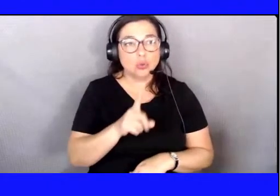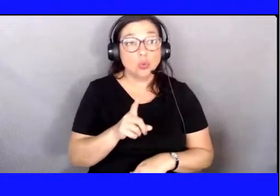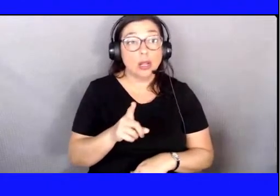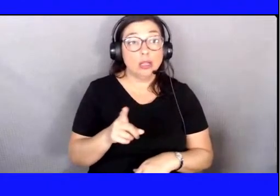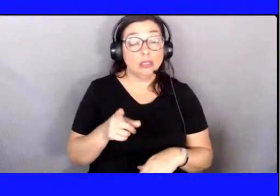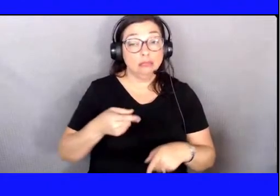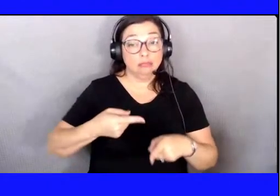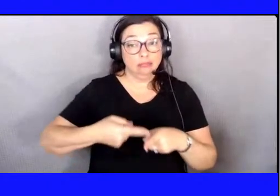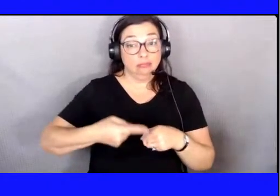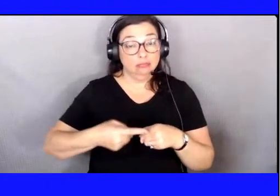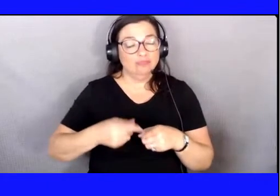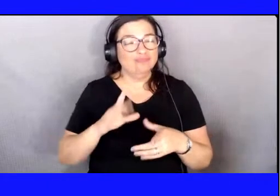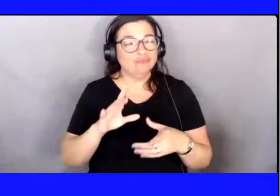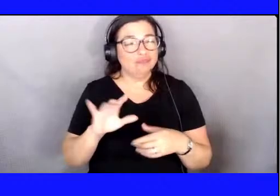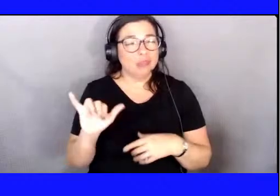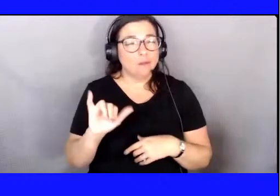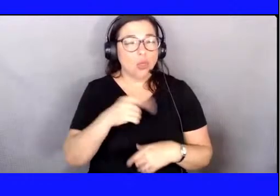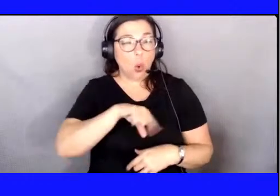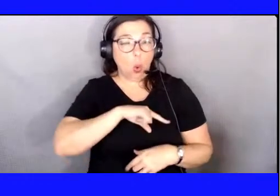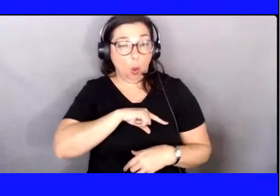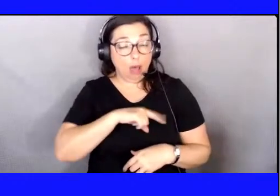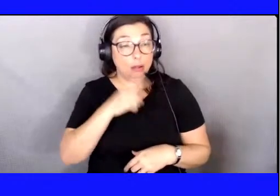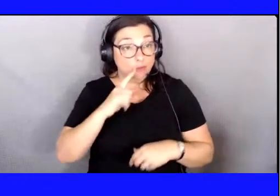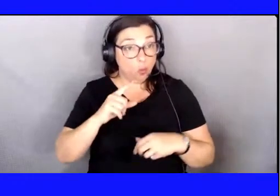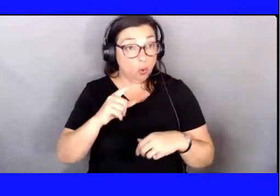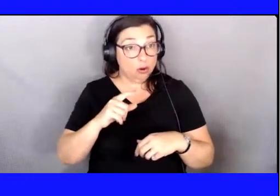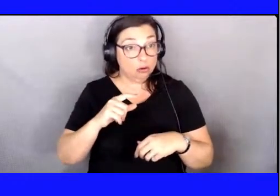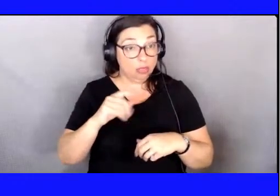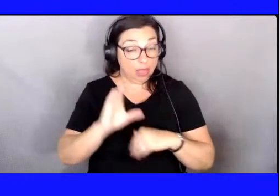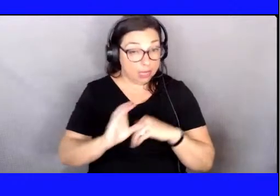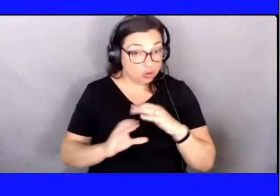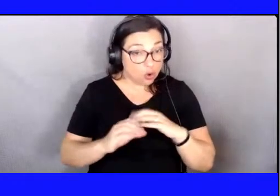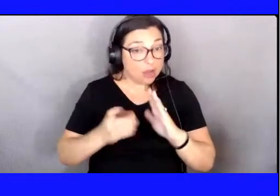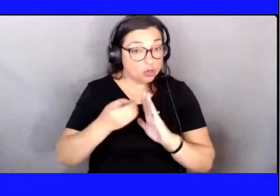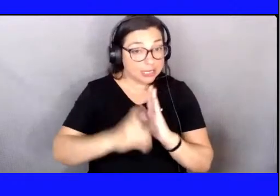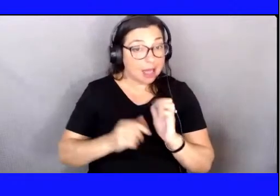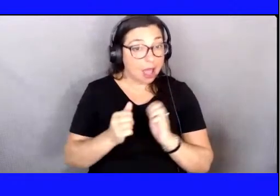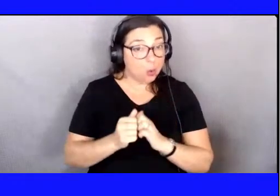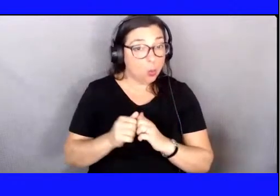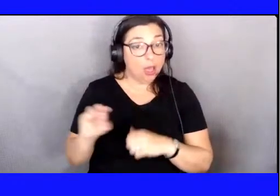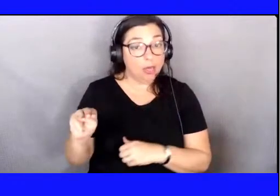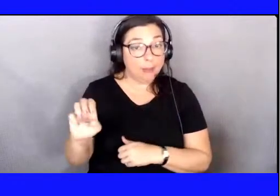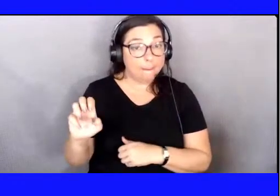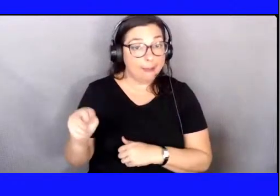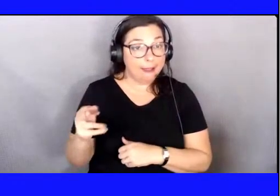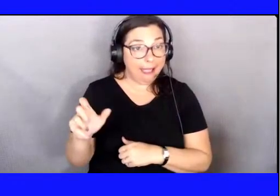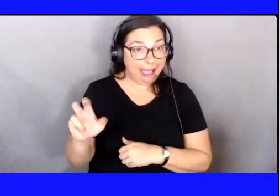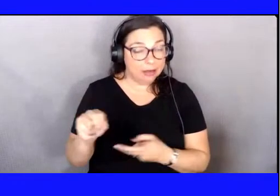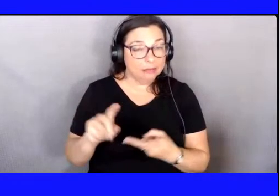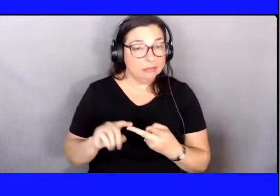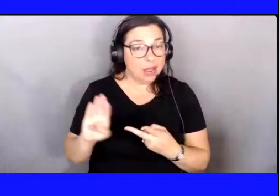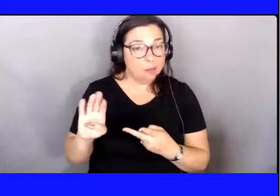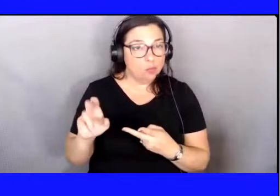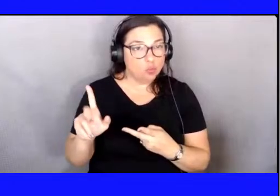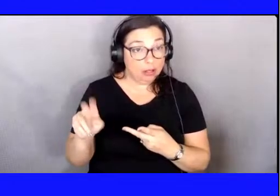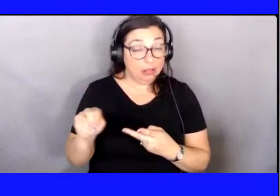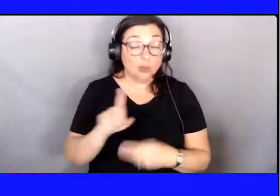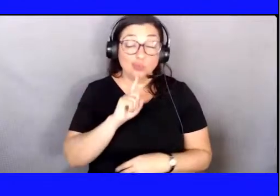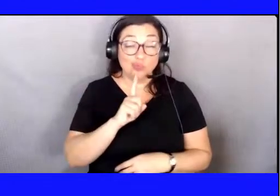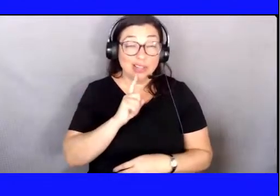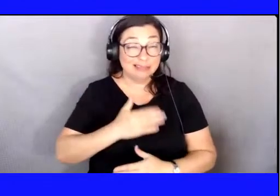to shoulder in terms of the quality of construction and design with Manhattan and with Brooklyn. And so we're really